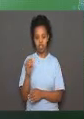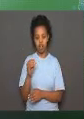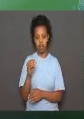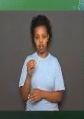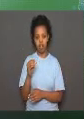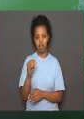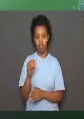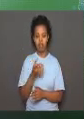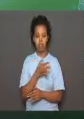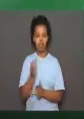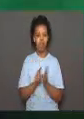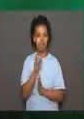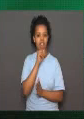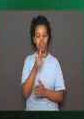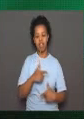underdeveloped lungs.